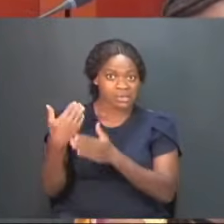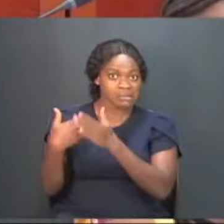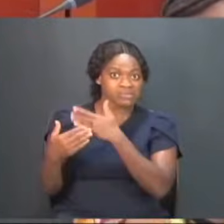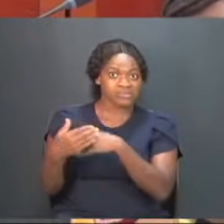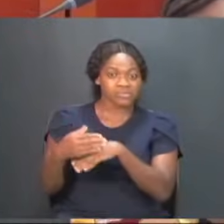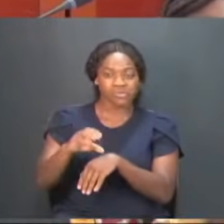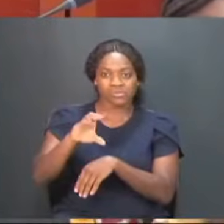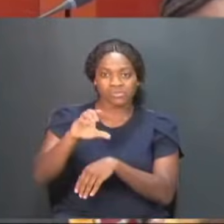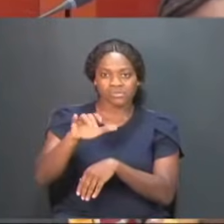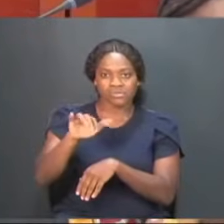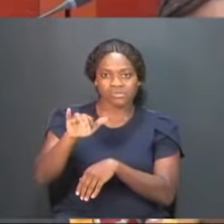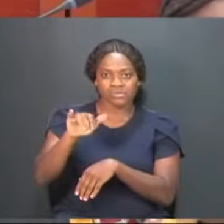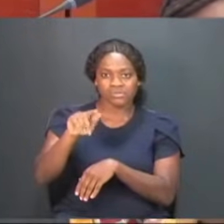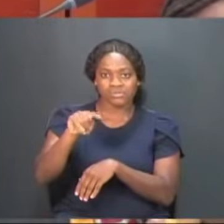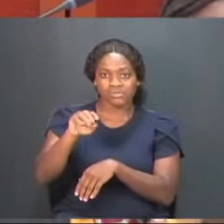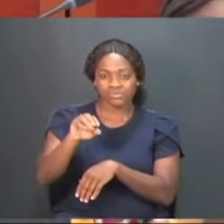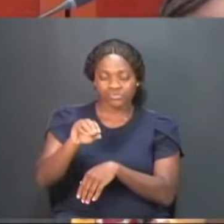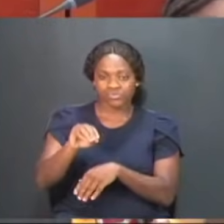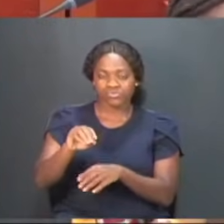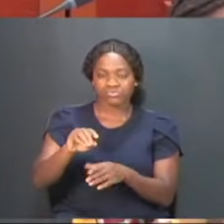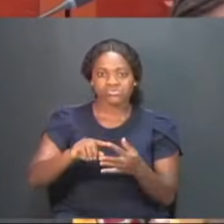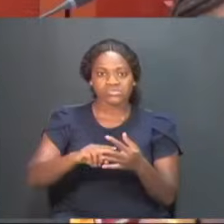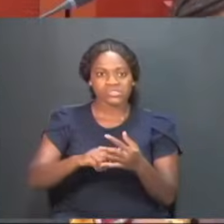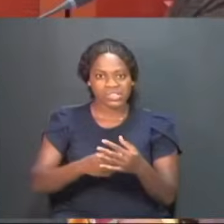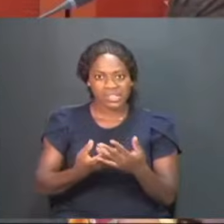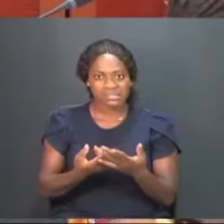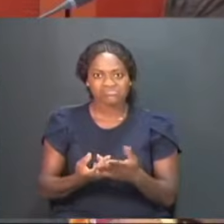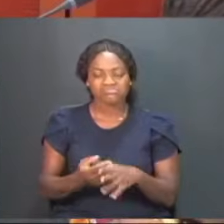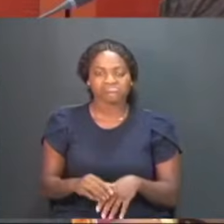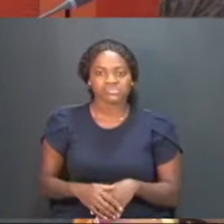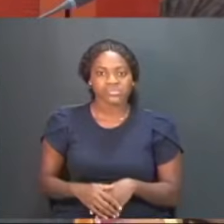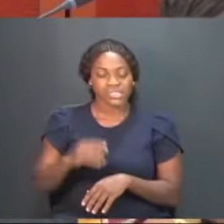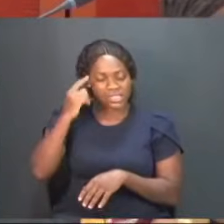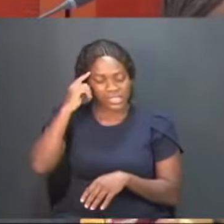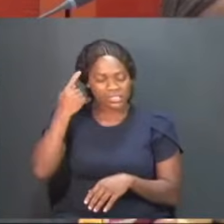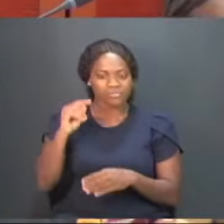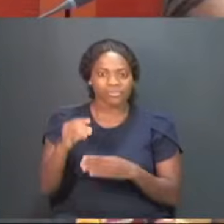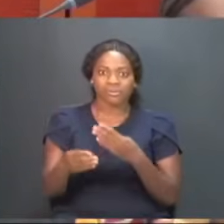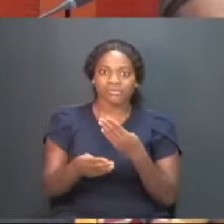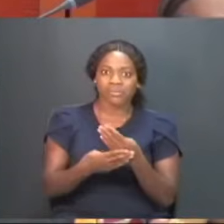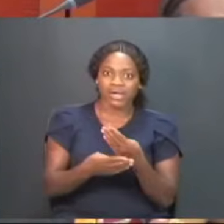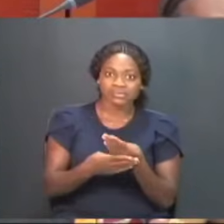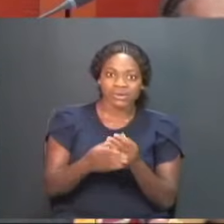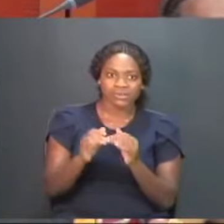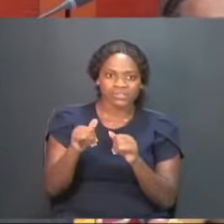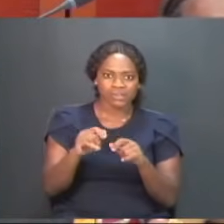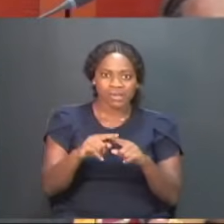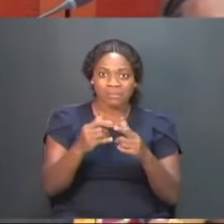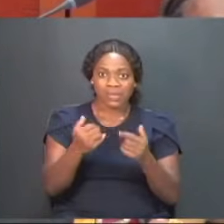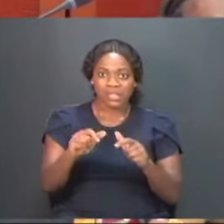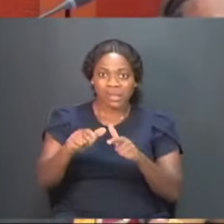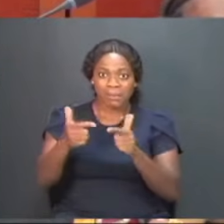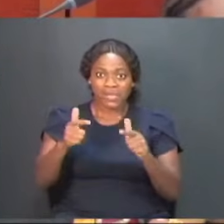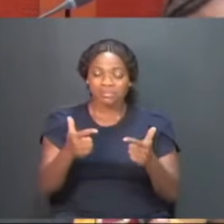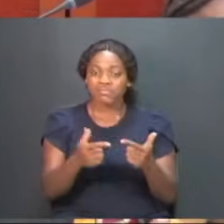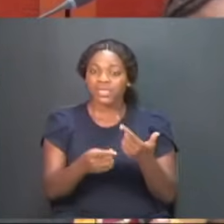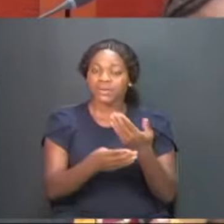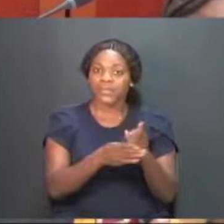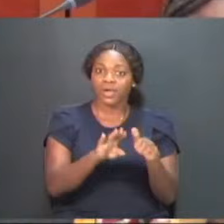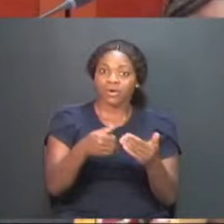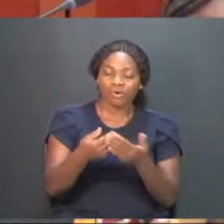that they were only used for bad things. But today, big banks, big companies are now moving to